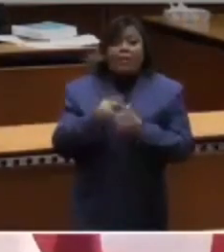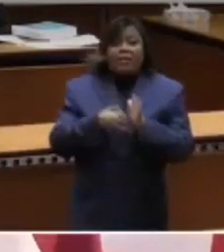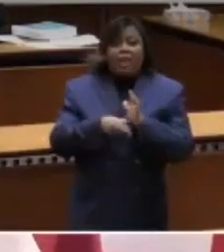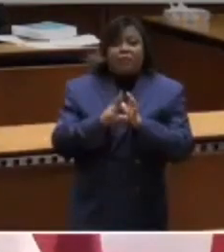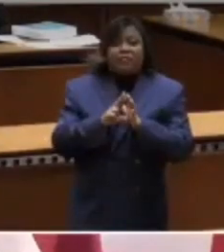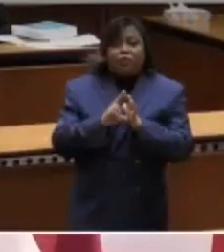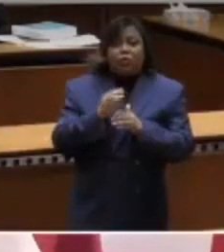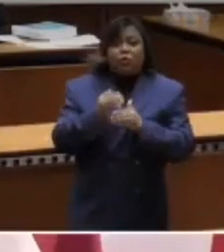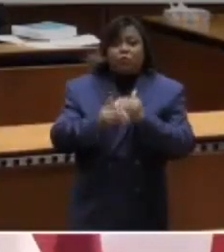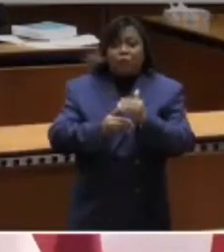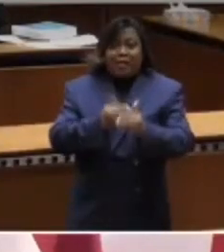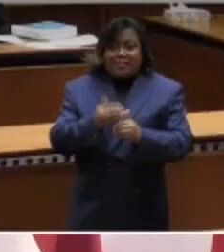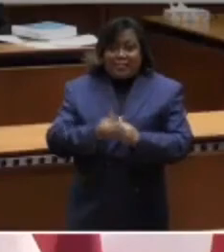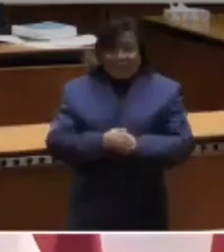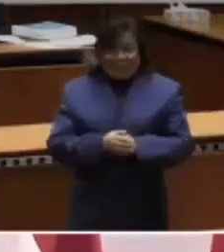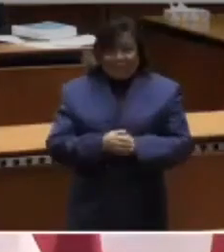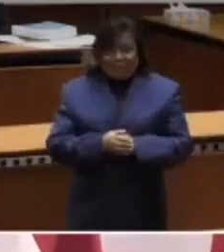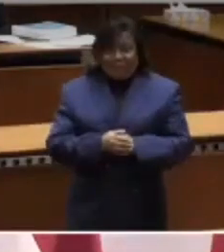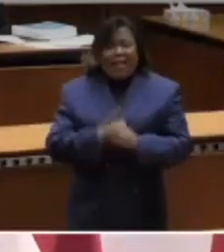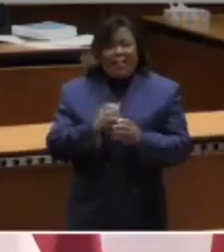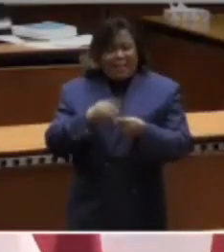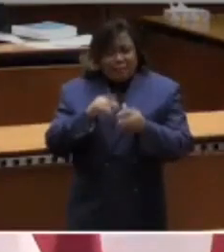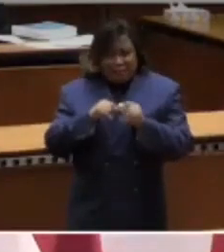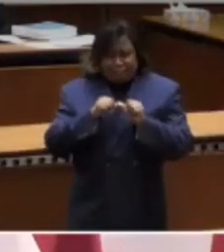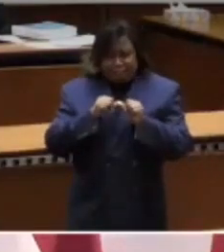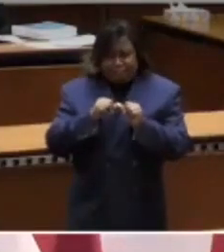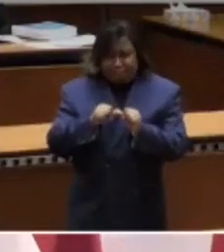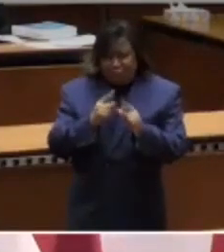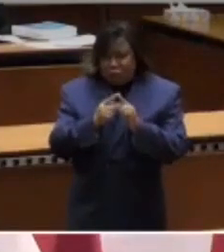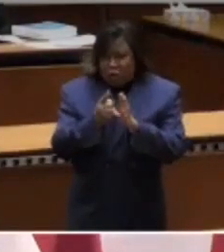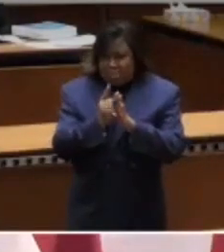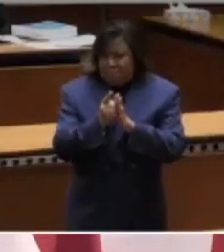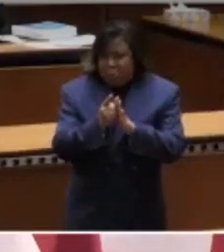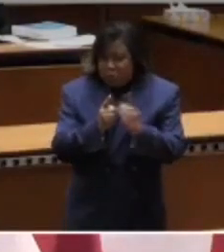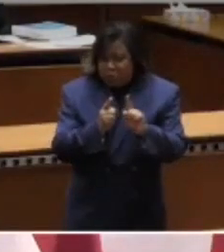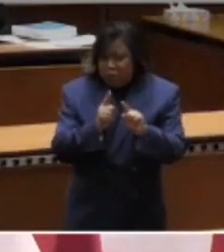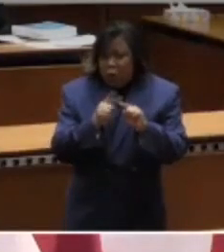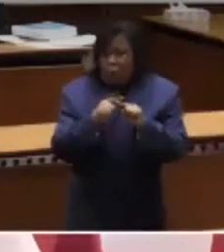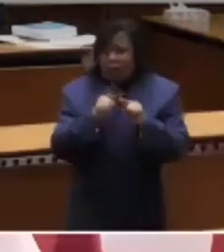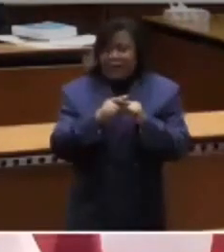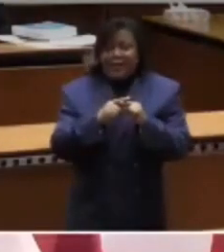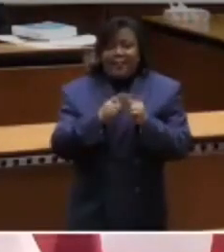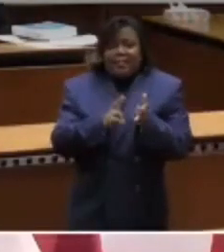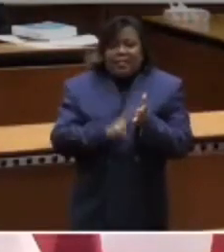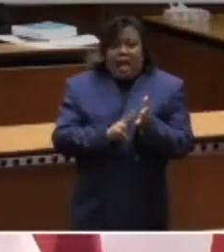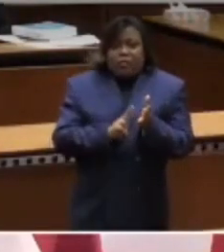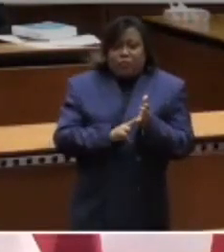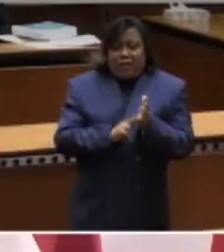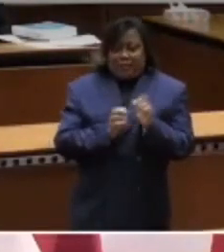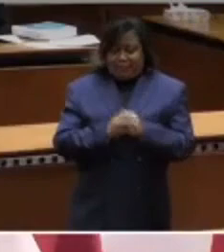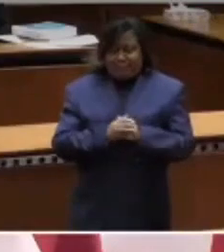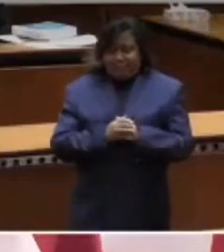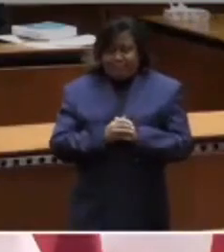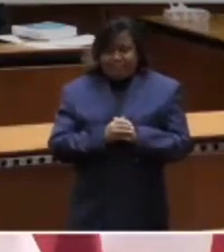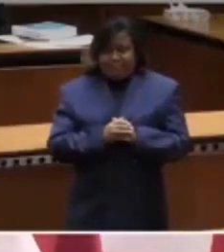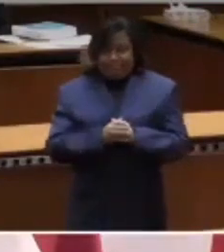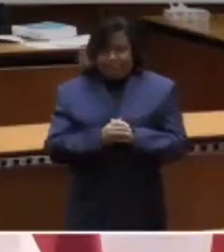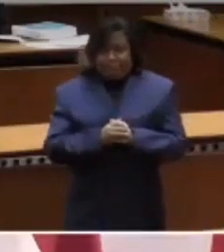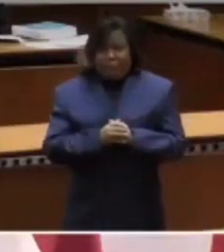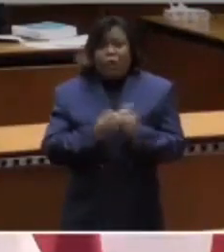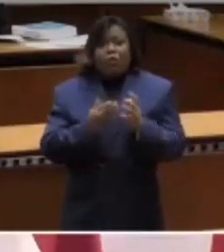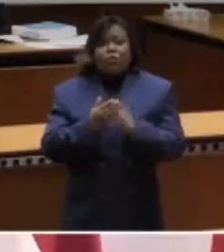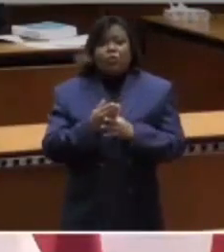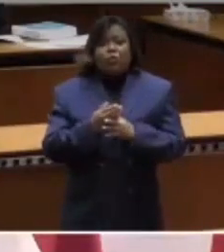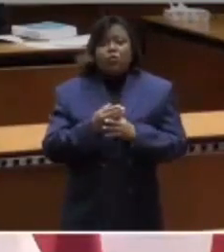review process. And let me linger for a moment on the contracts review.